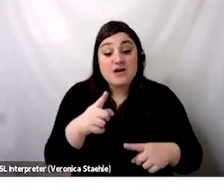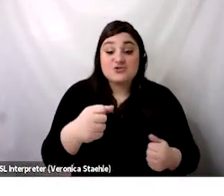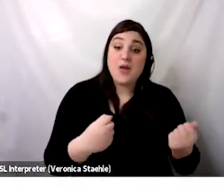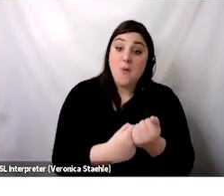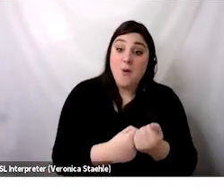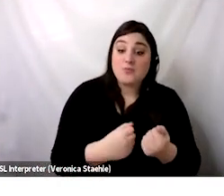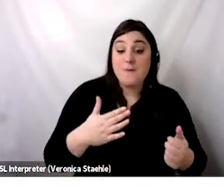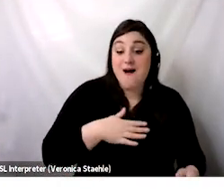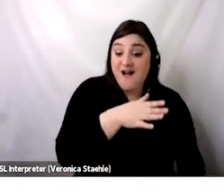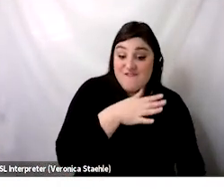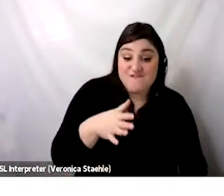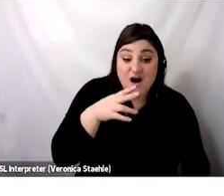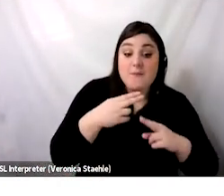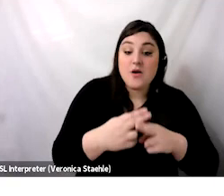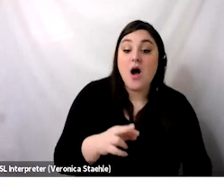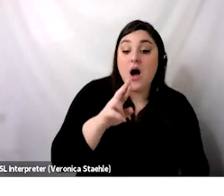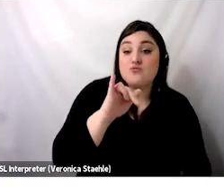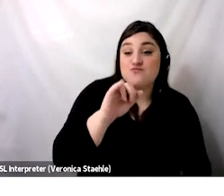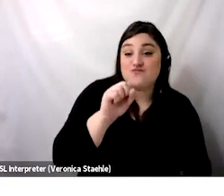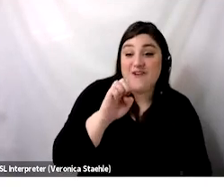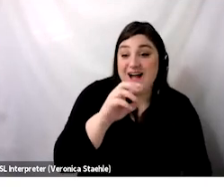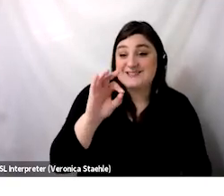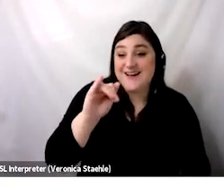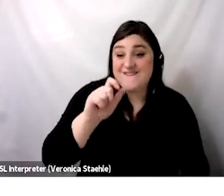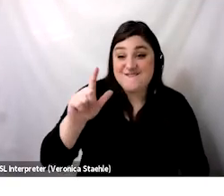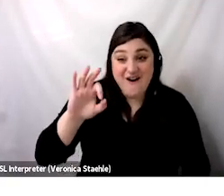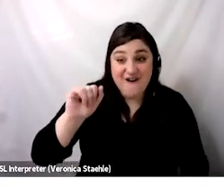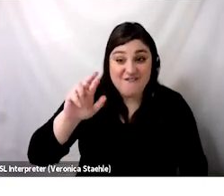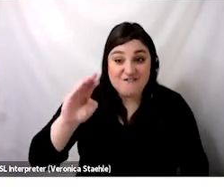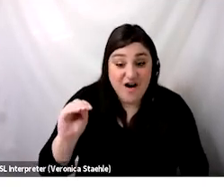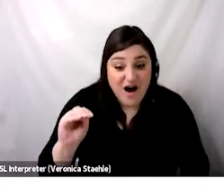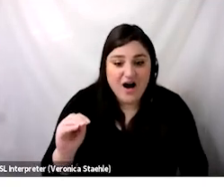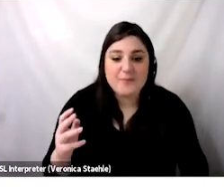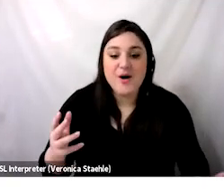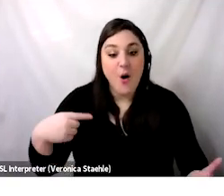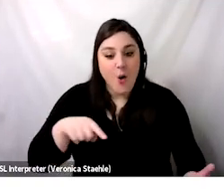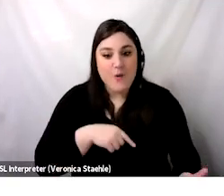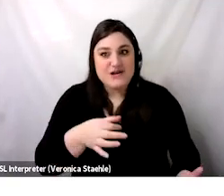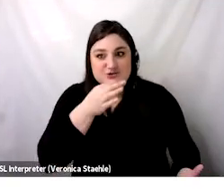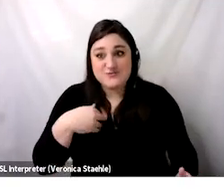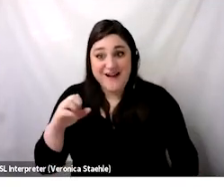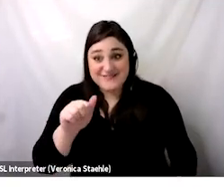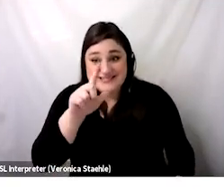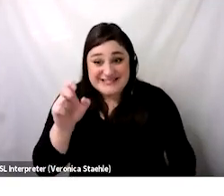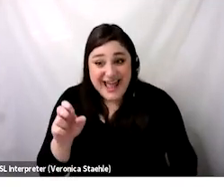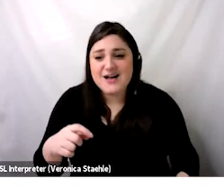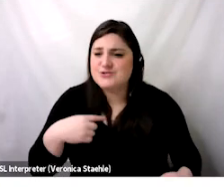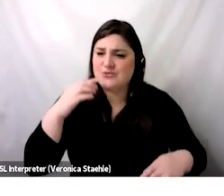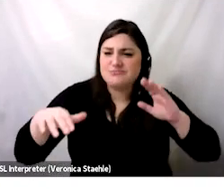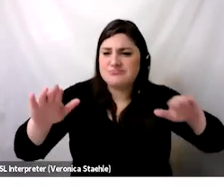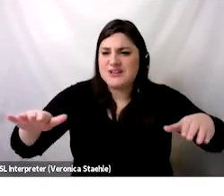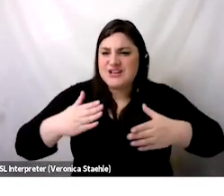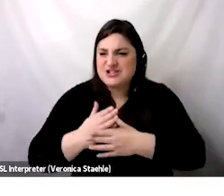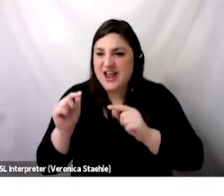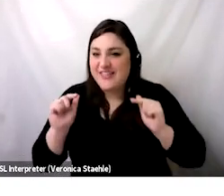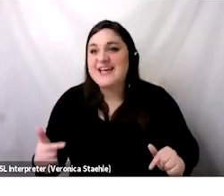Root Farm. We have a plant sale. We need all the help we can get. So pass the word. And this has been, I know I'm running out of time because